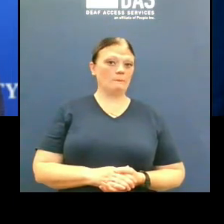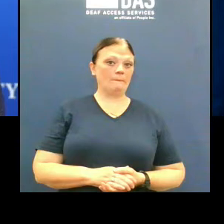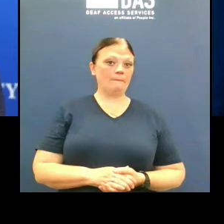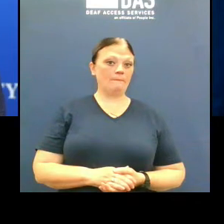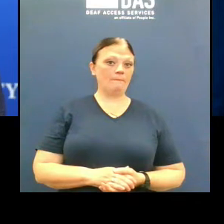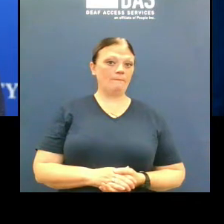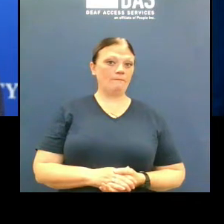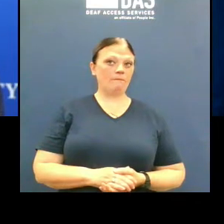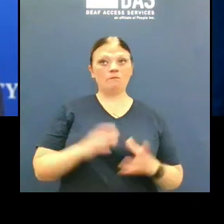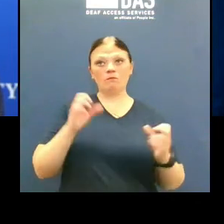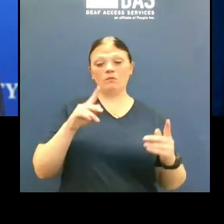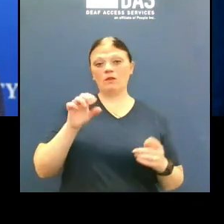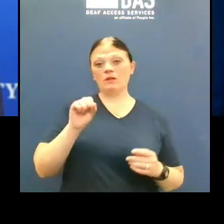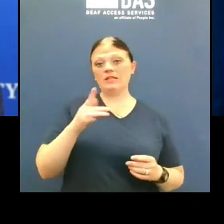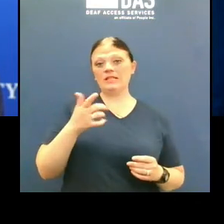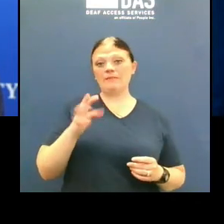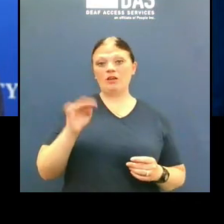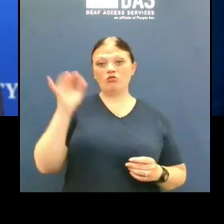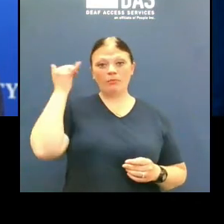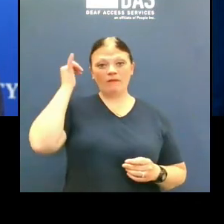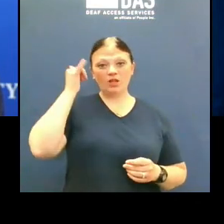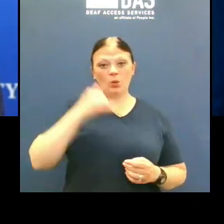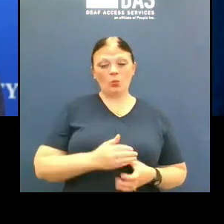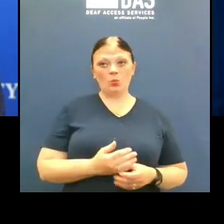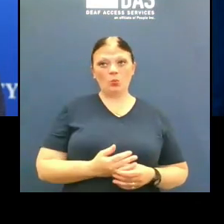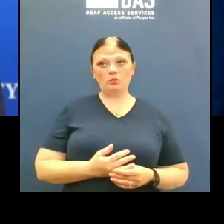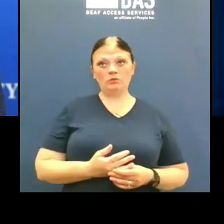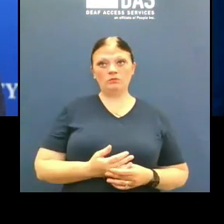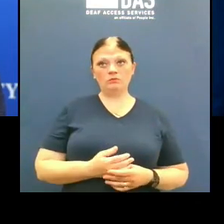Okay. Spectrum Buffalo, any more questions?